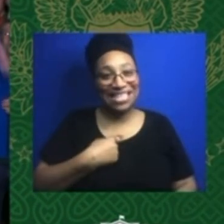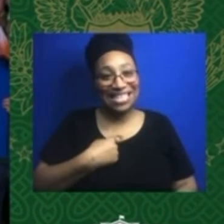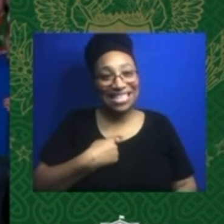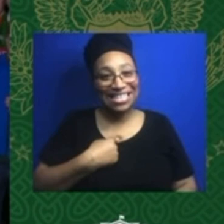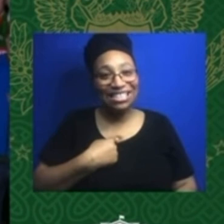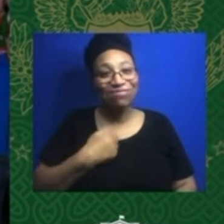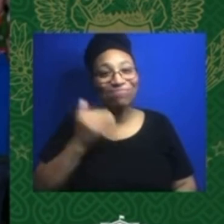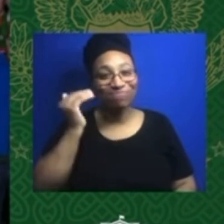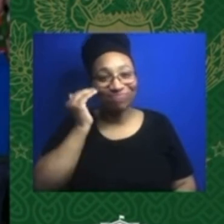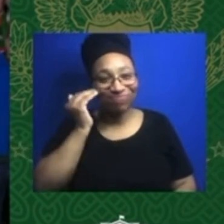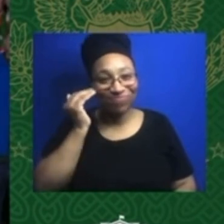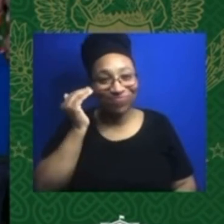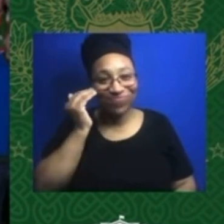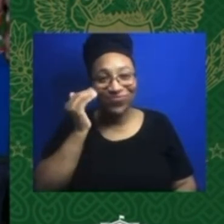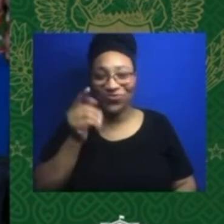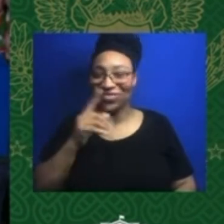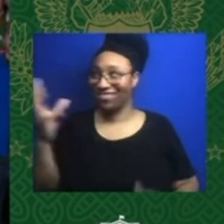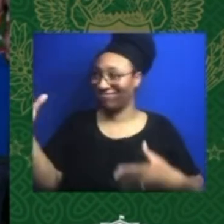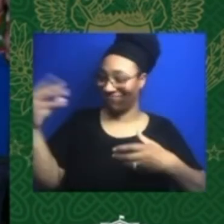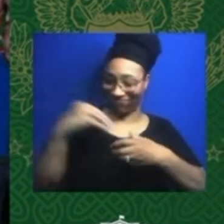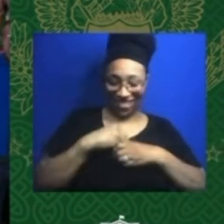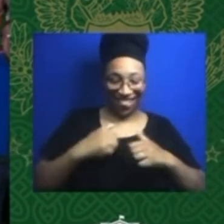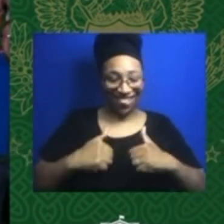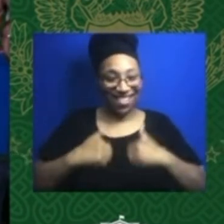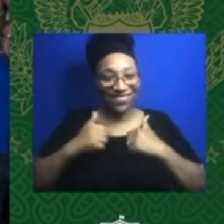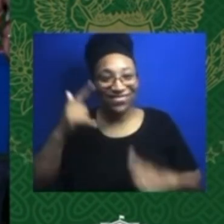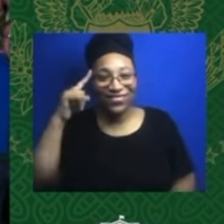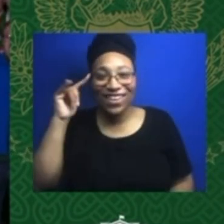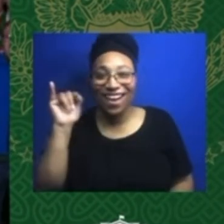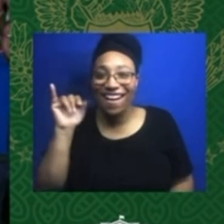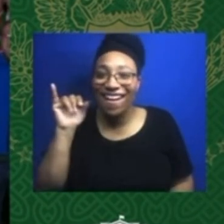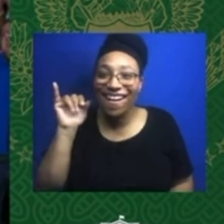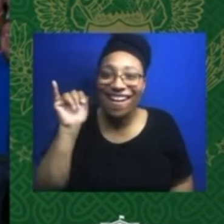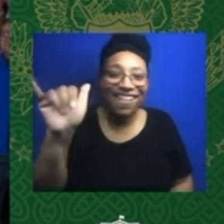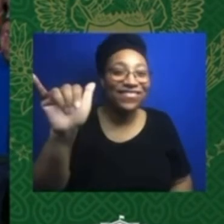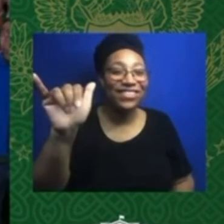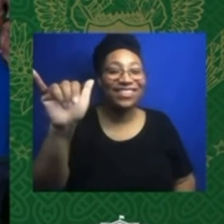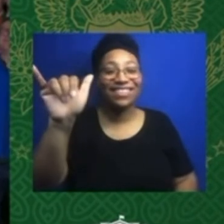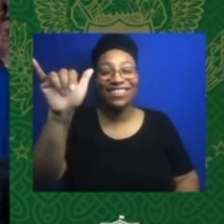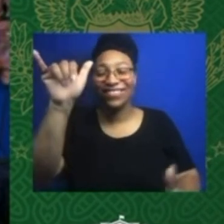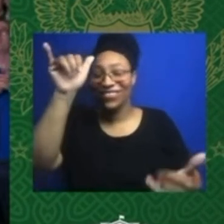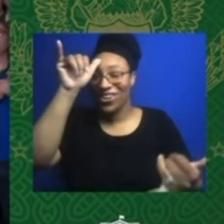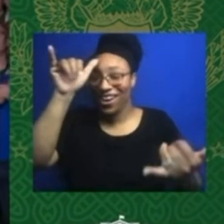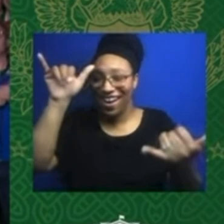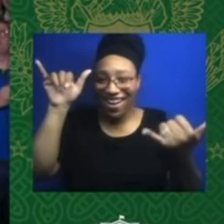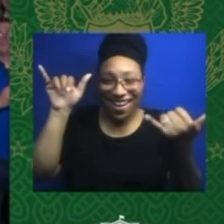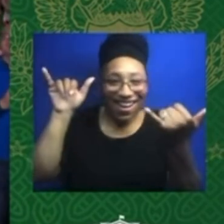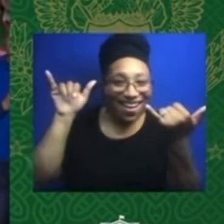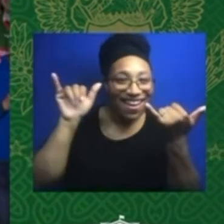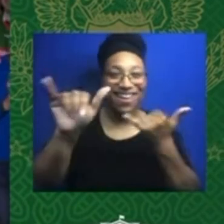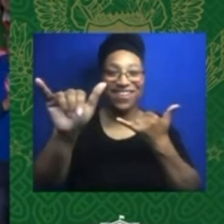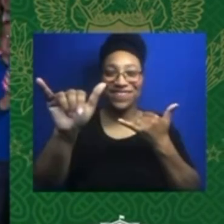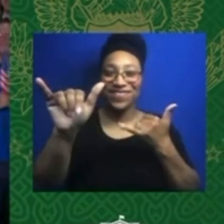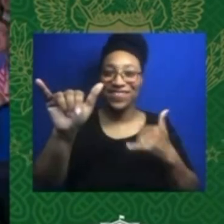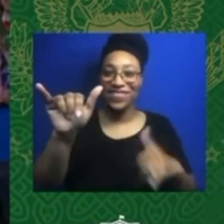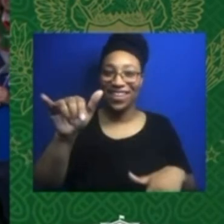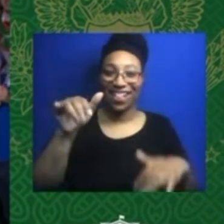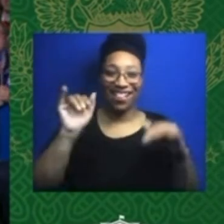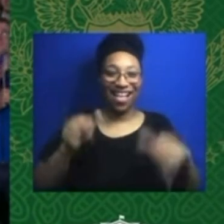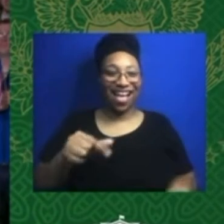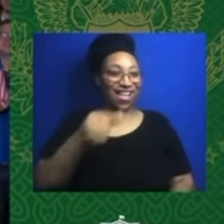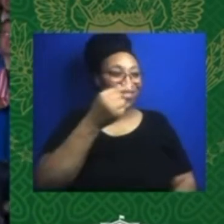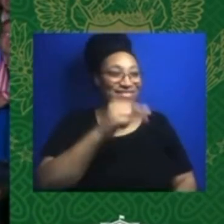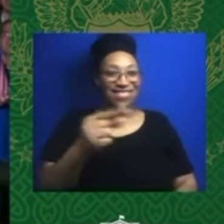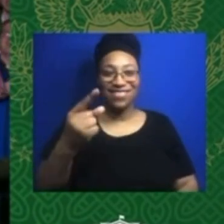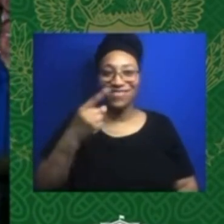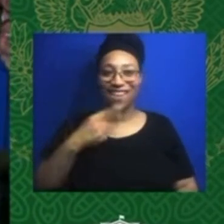forevermore, forevermore, stay forevermore. And on the green and red of Mayo, oh, the green and red of Mayo, oh, the green and